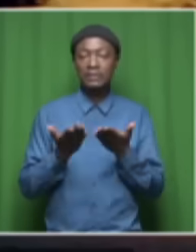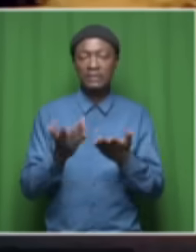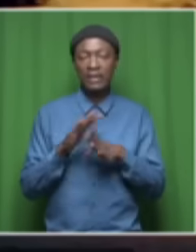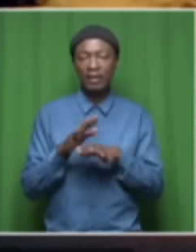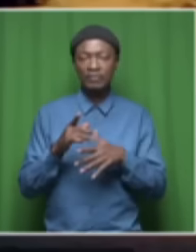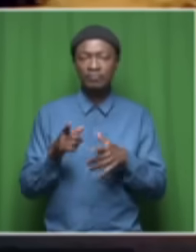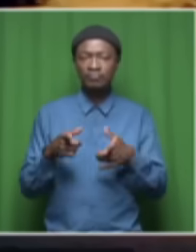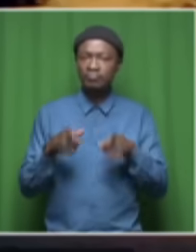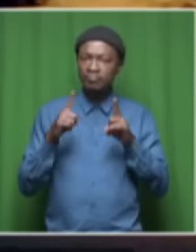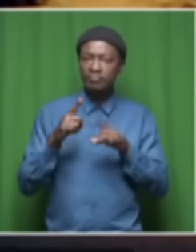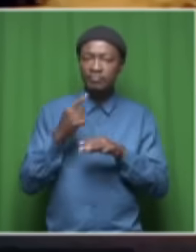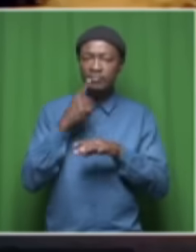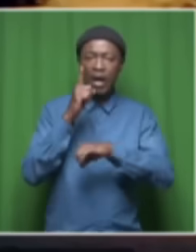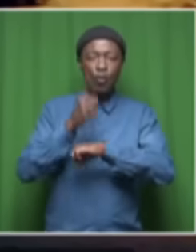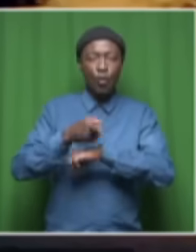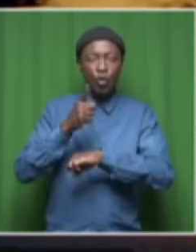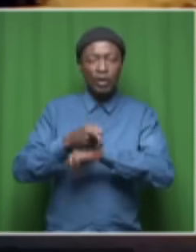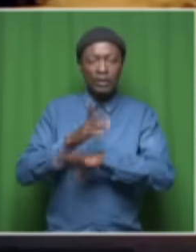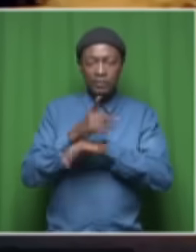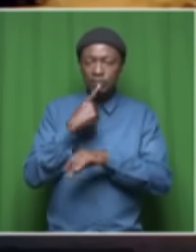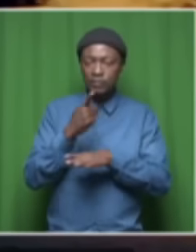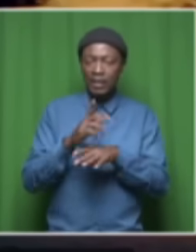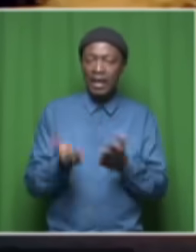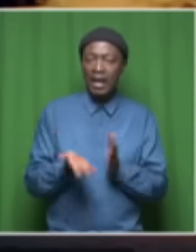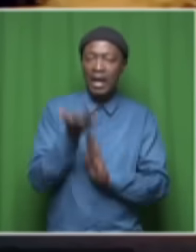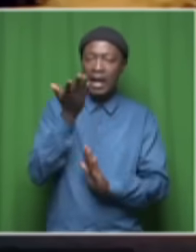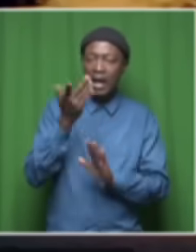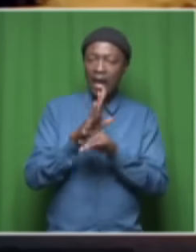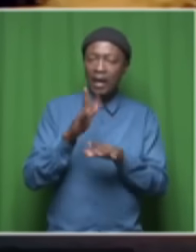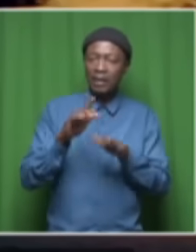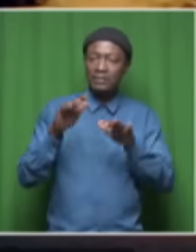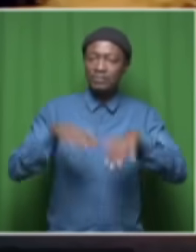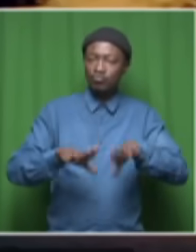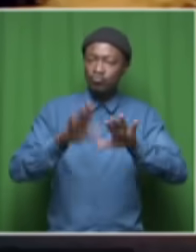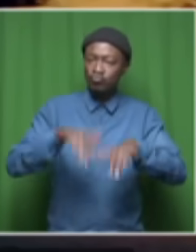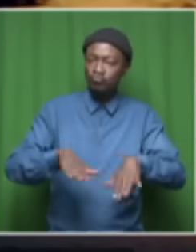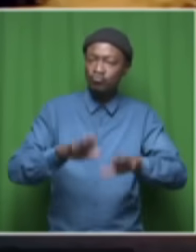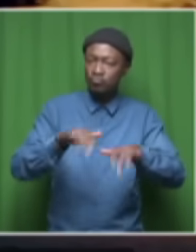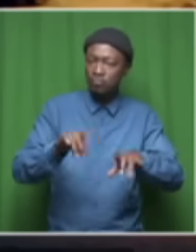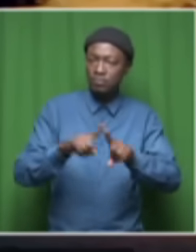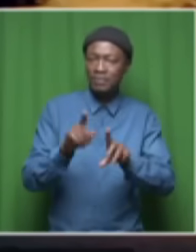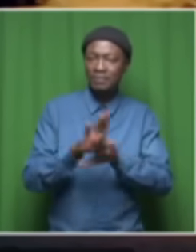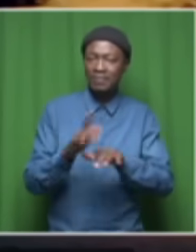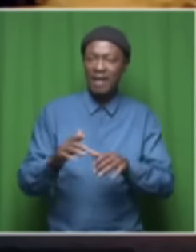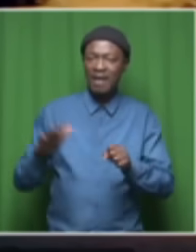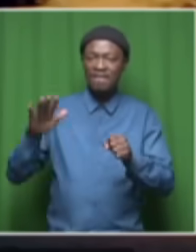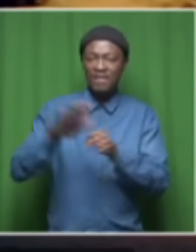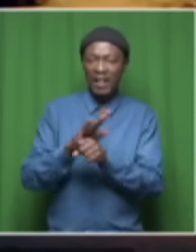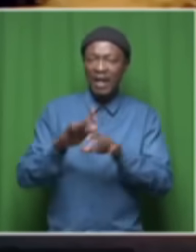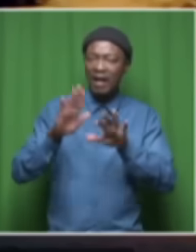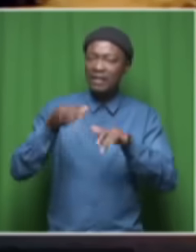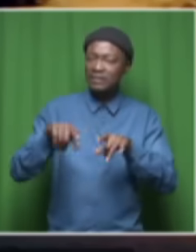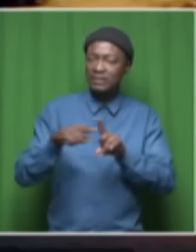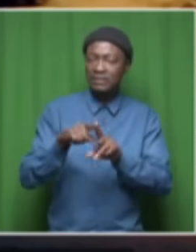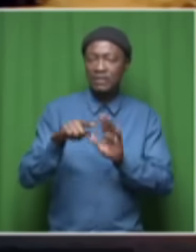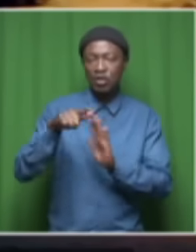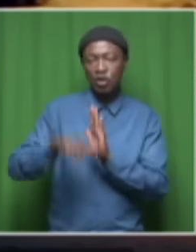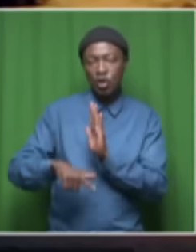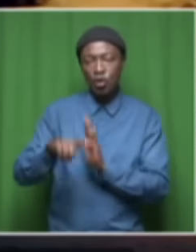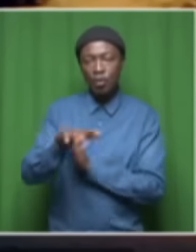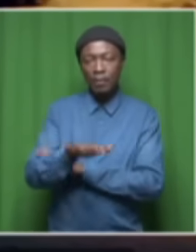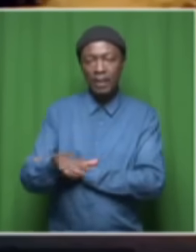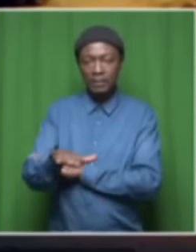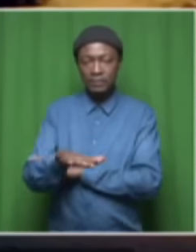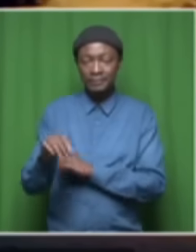alerts for strong winds and high sea waves and thunderstorms, causing widespread flooding in low-lying areas. Recently, many